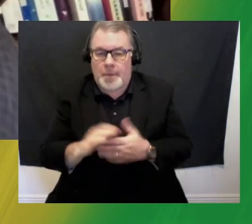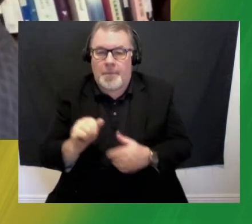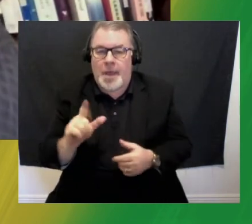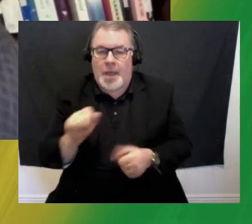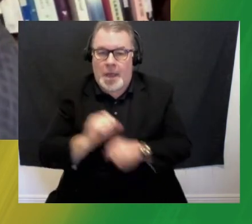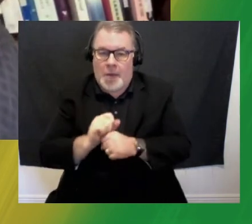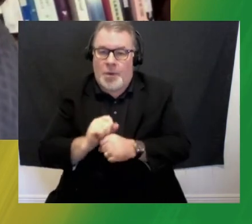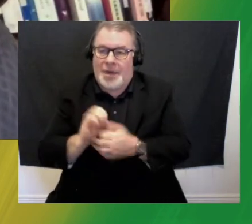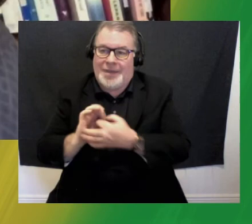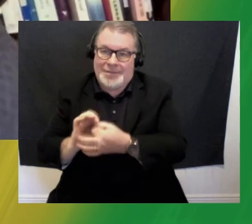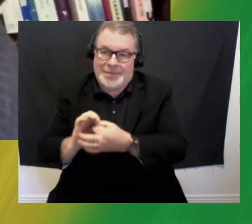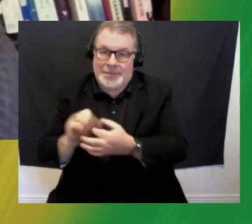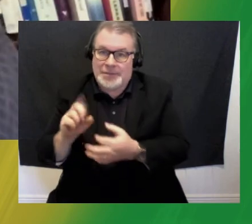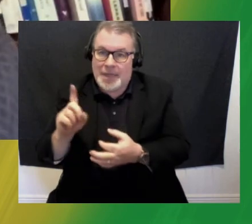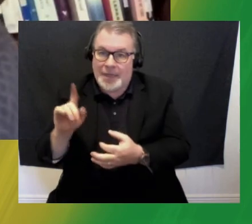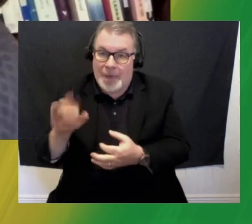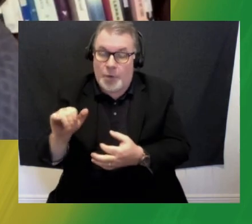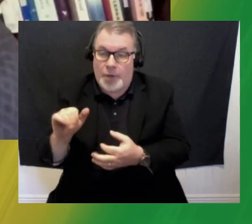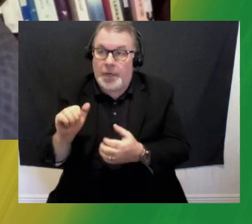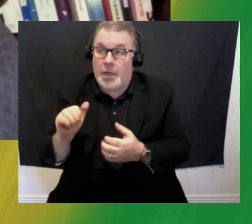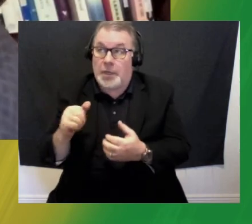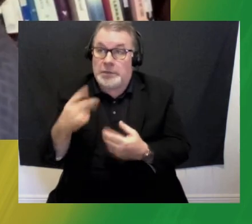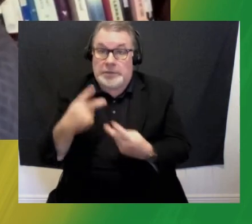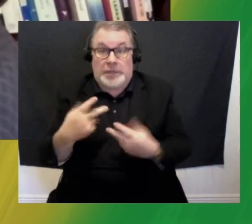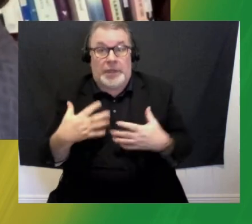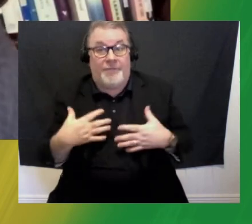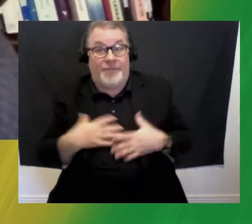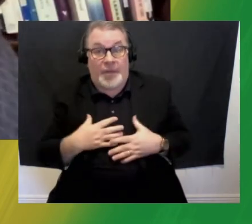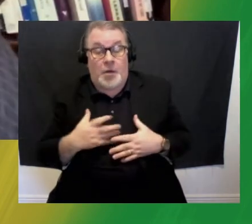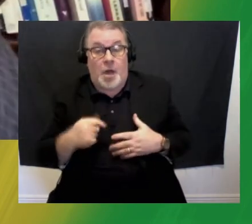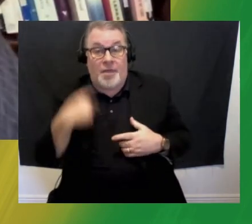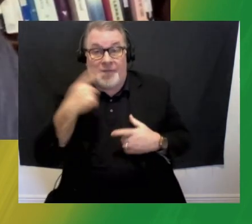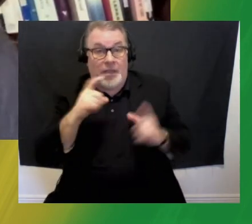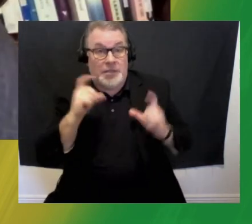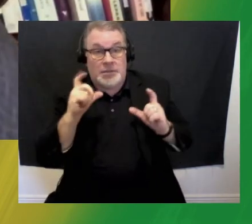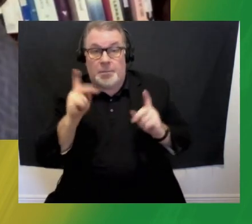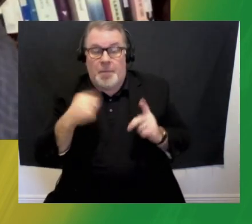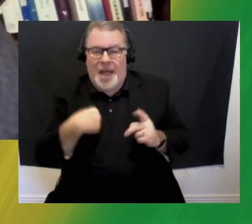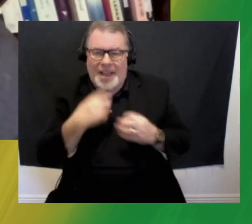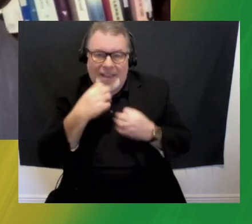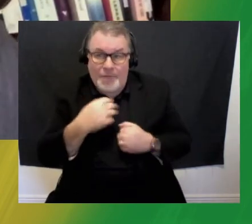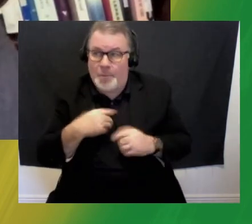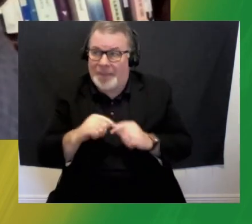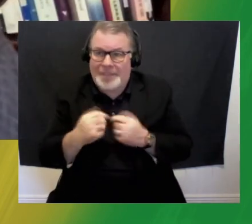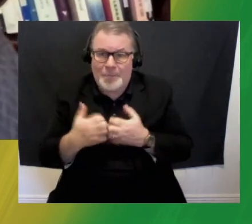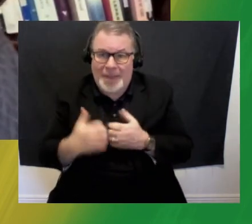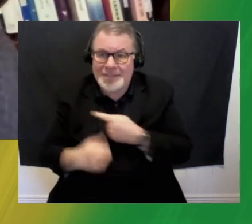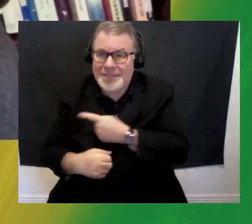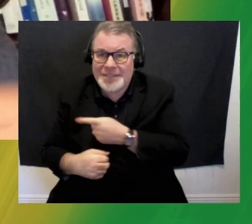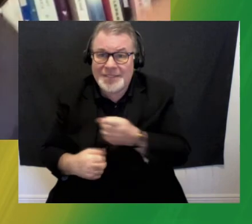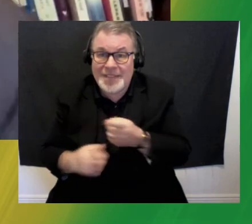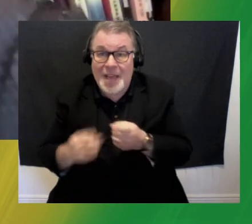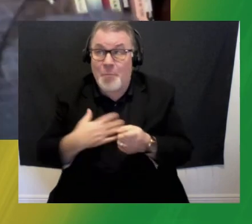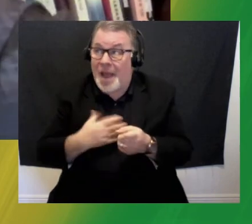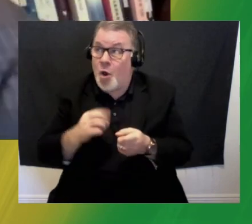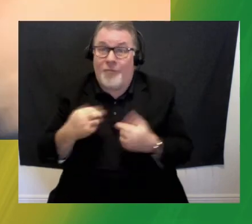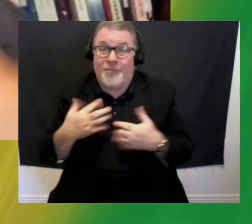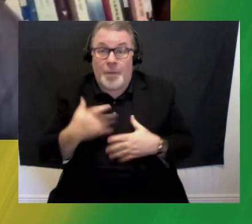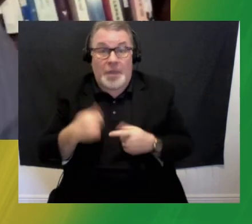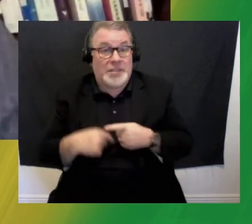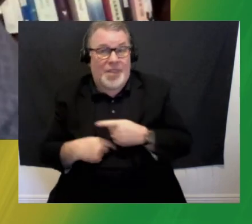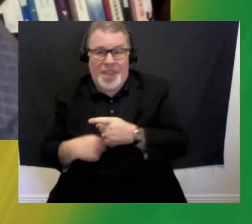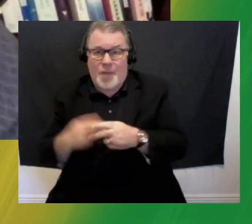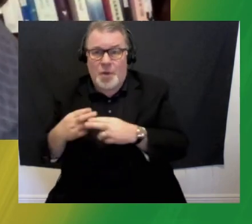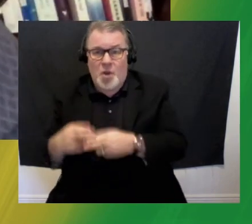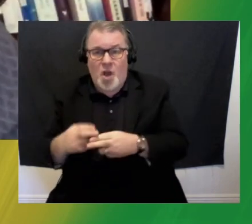It's that connection. It's seeing the fear on the faces of the people that I cared for, my teammates, and my own fear, because they were being called the N-word